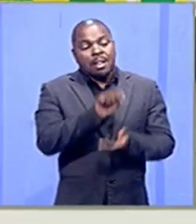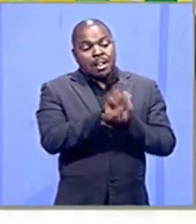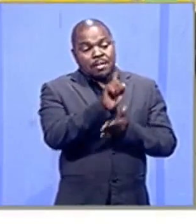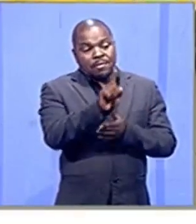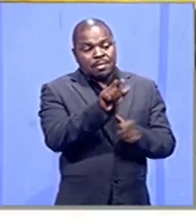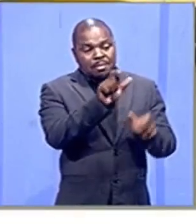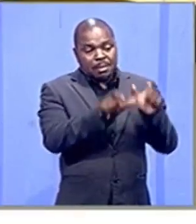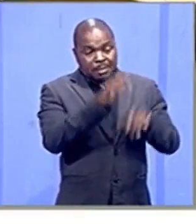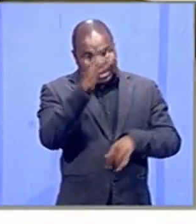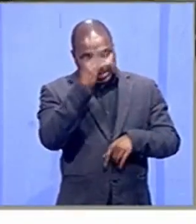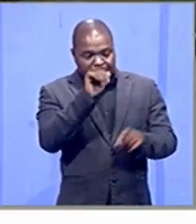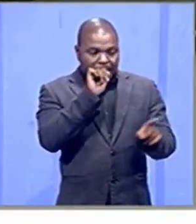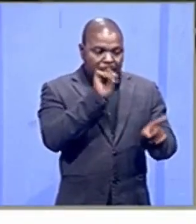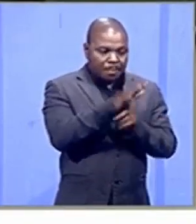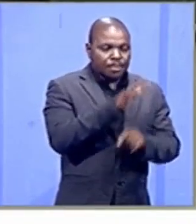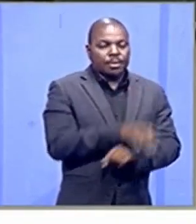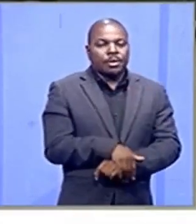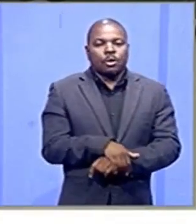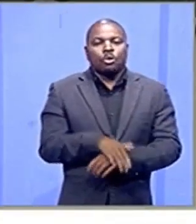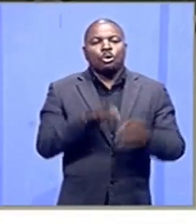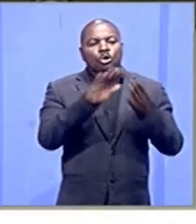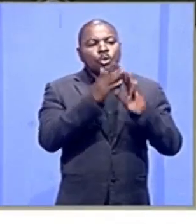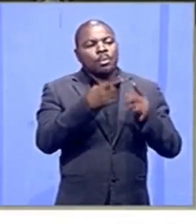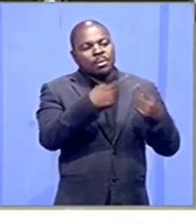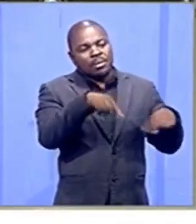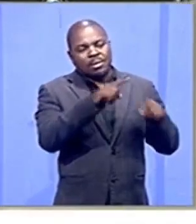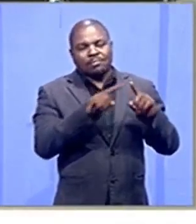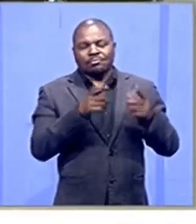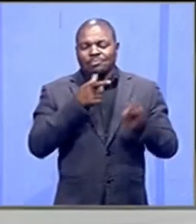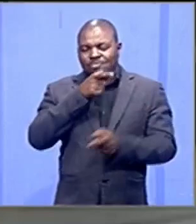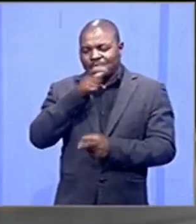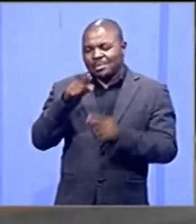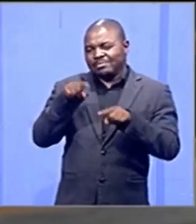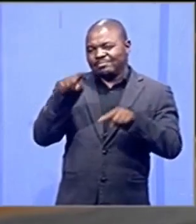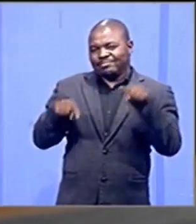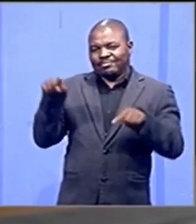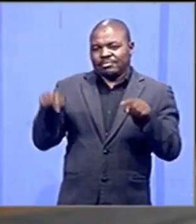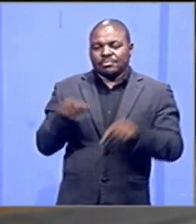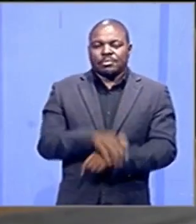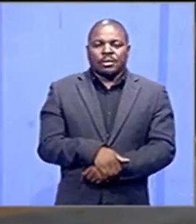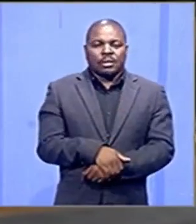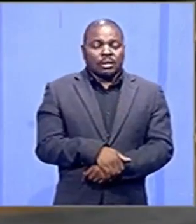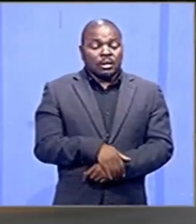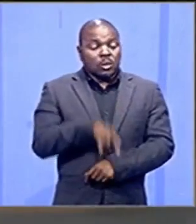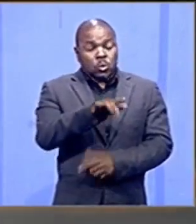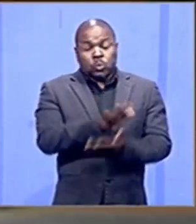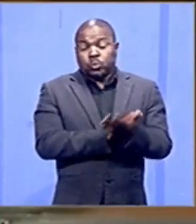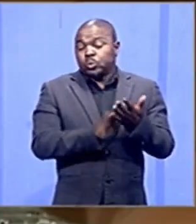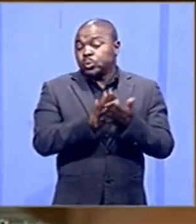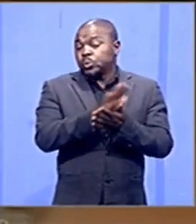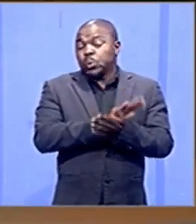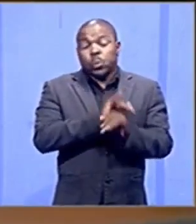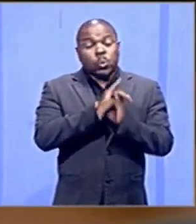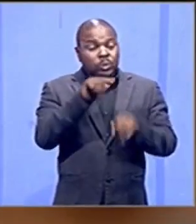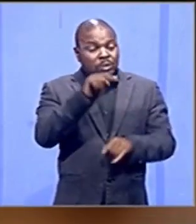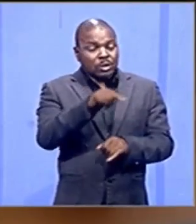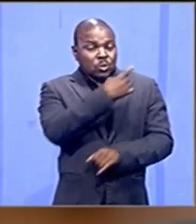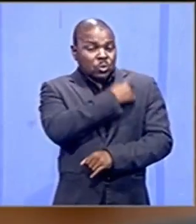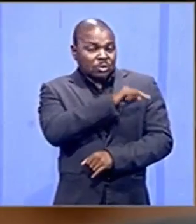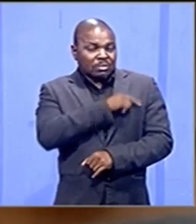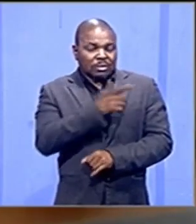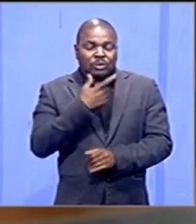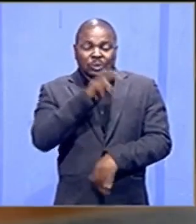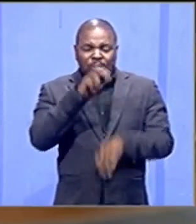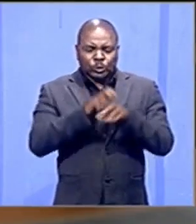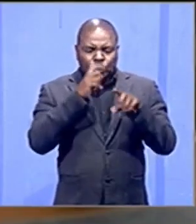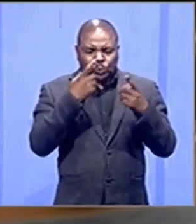11. Fela baagi ba tsibogetse seno ka go farologana. It's faulty in this hospital. They need to do something,